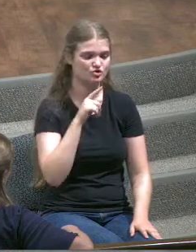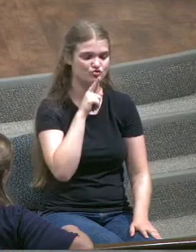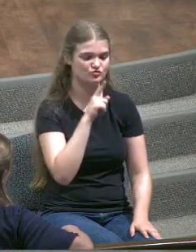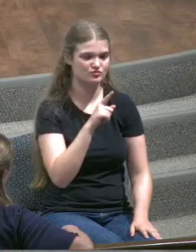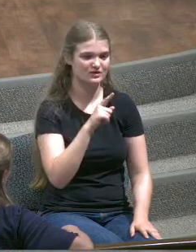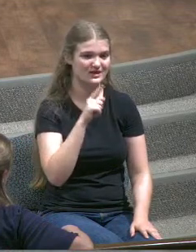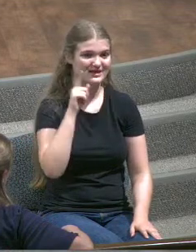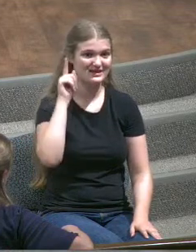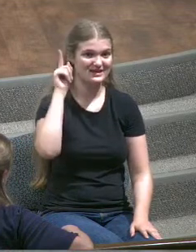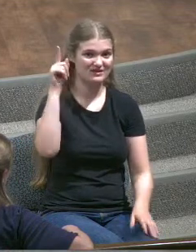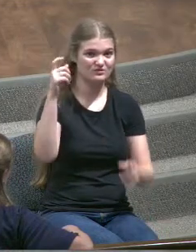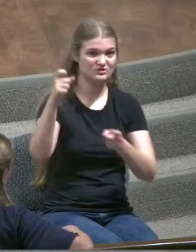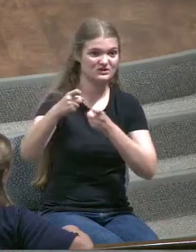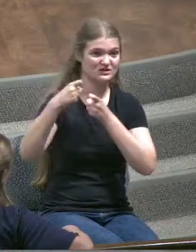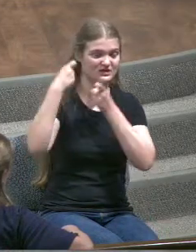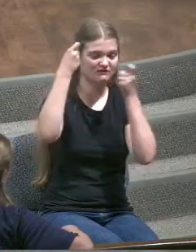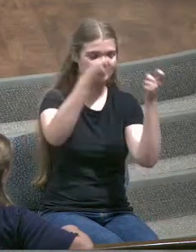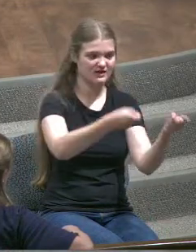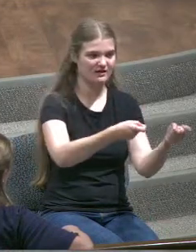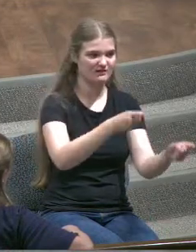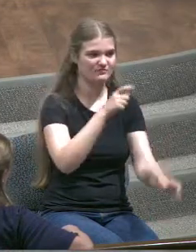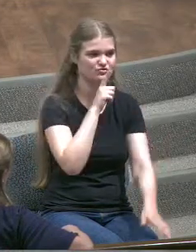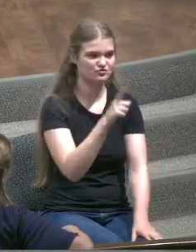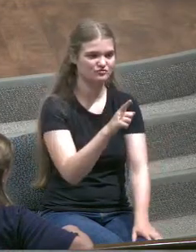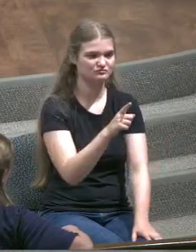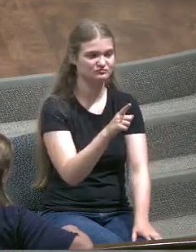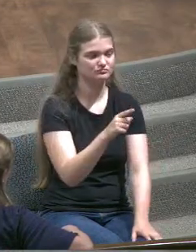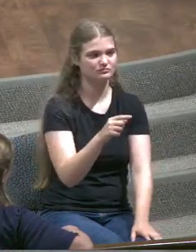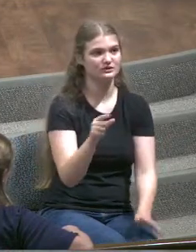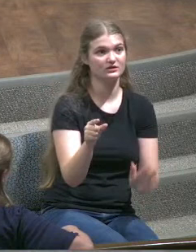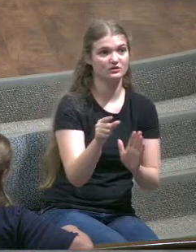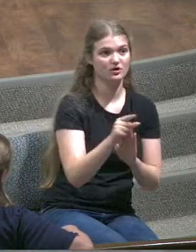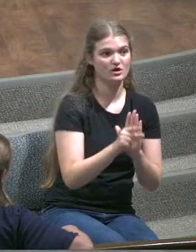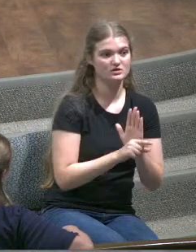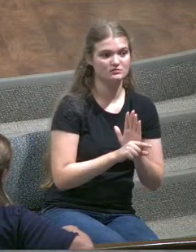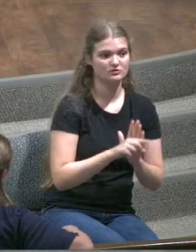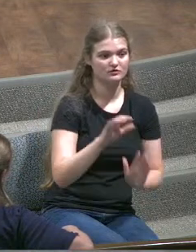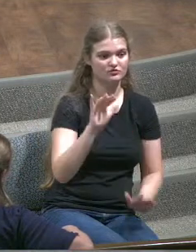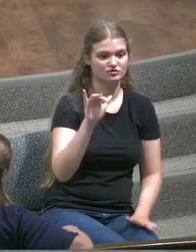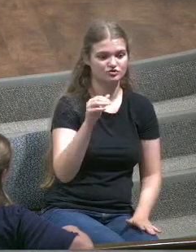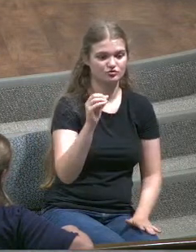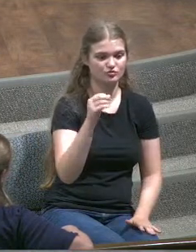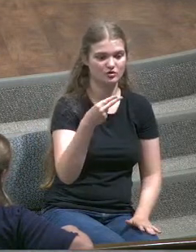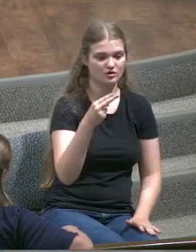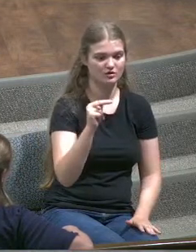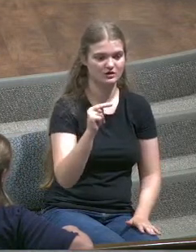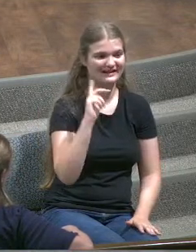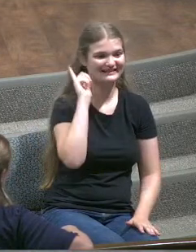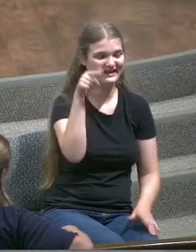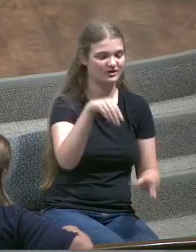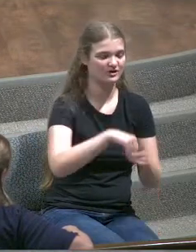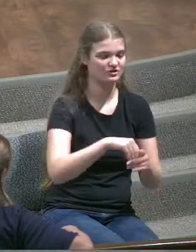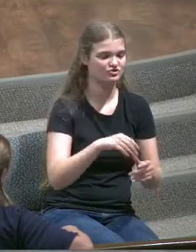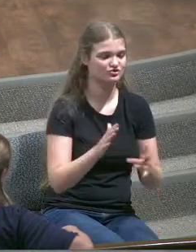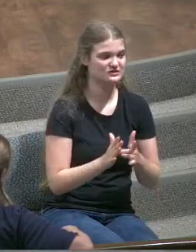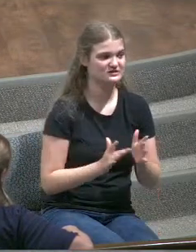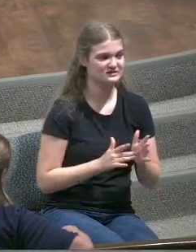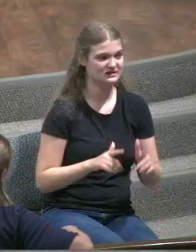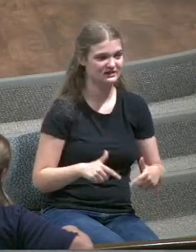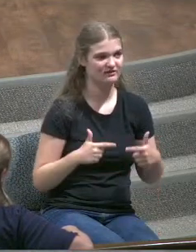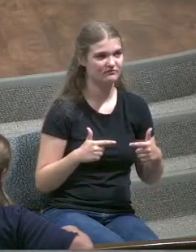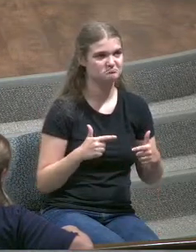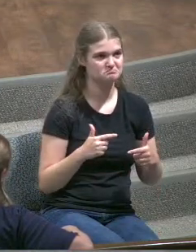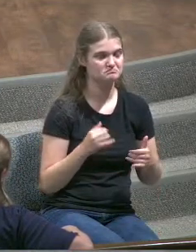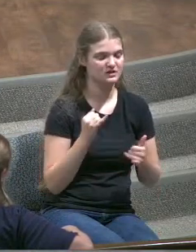delivering the truth in the Gospel of John, later in the life of Jesus, near the end of his life, in the last